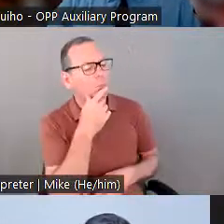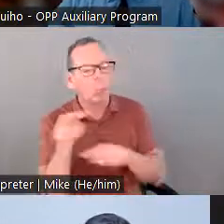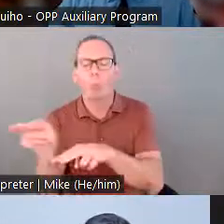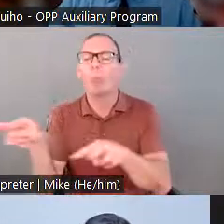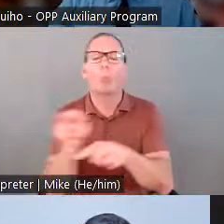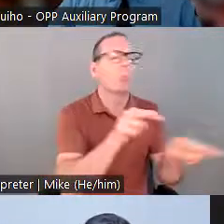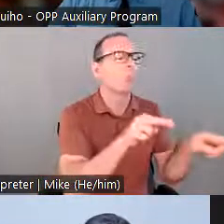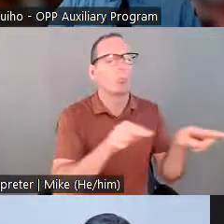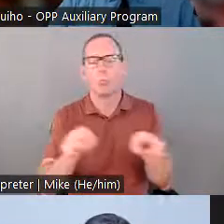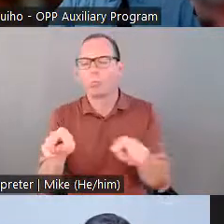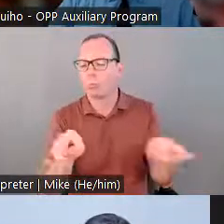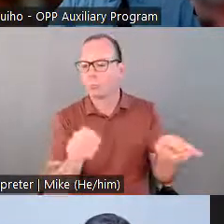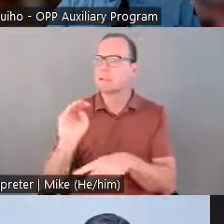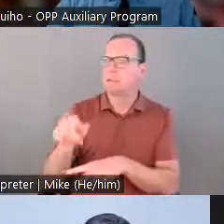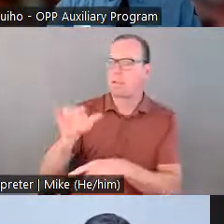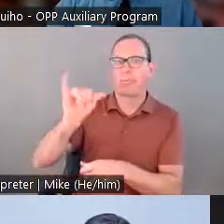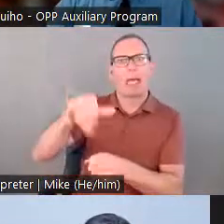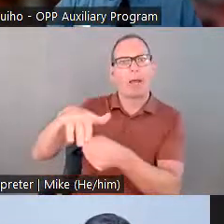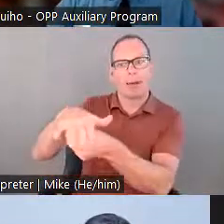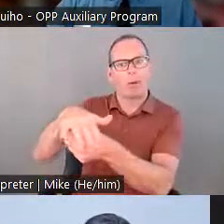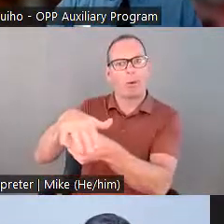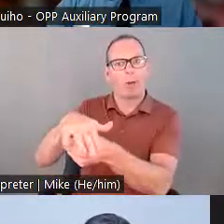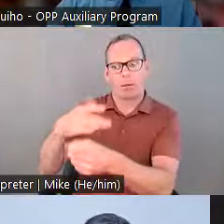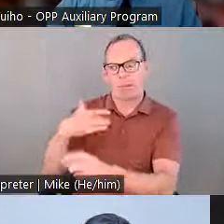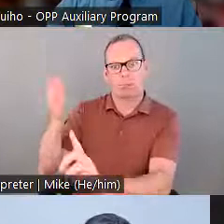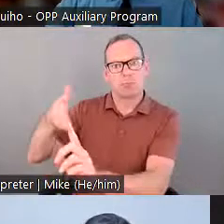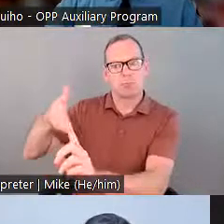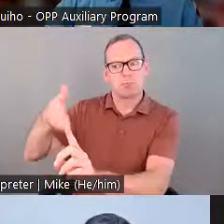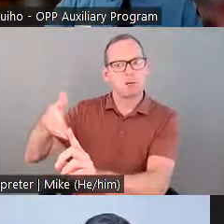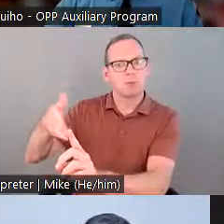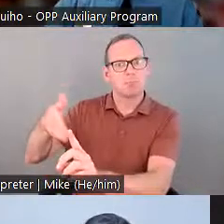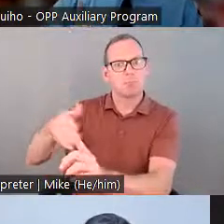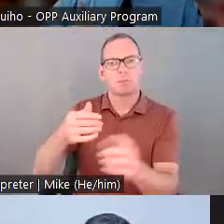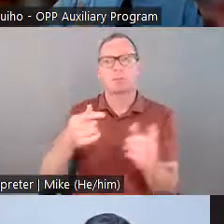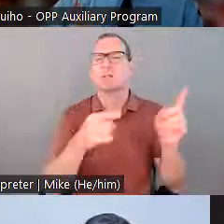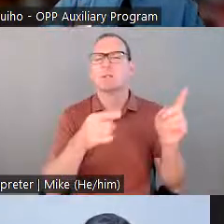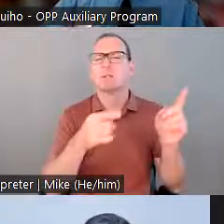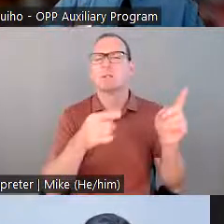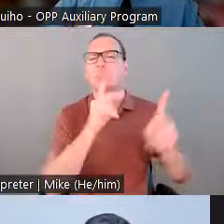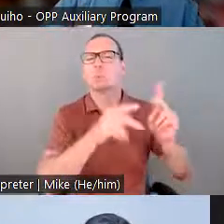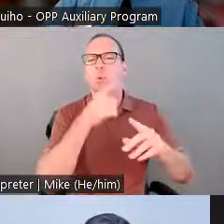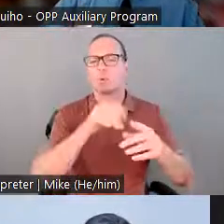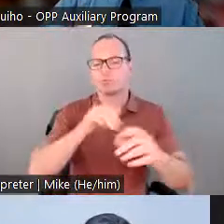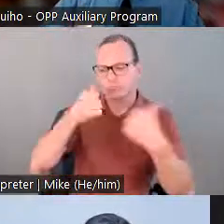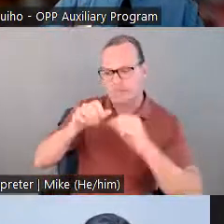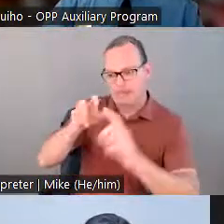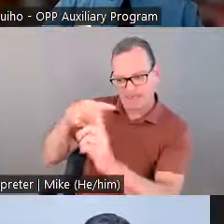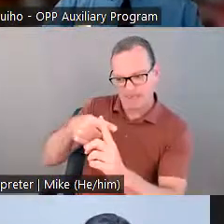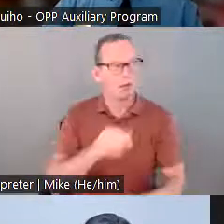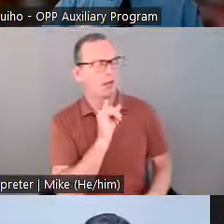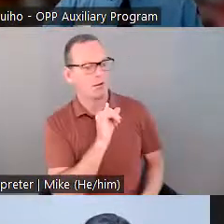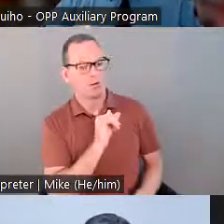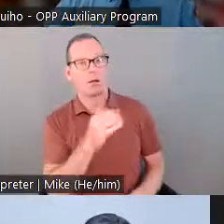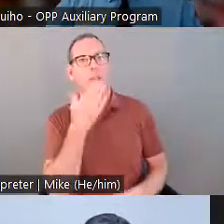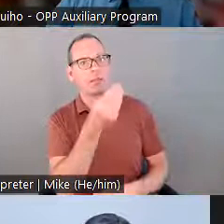as possible in those areas to try to get there. Education, word of mouth, these presentations kind of thing are our